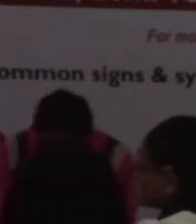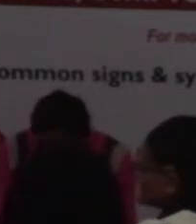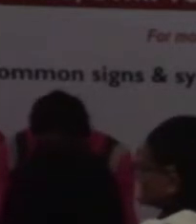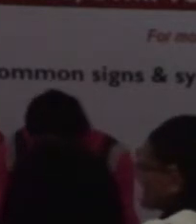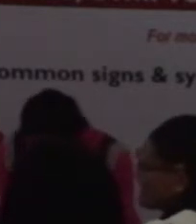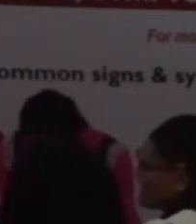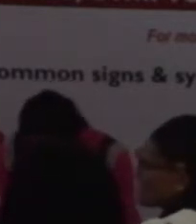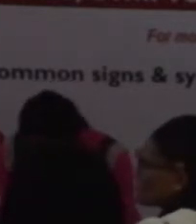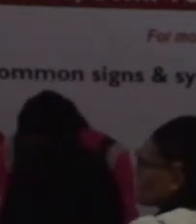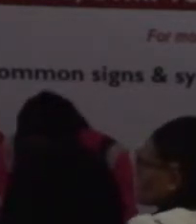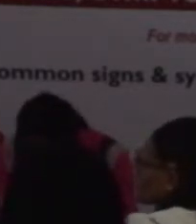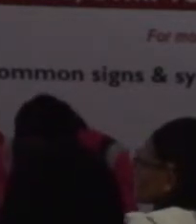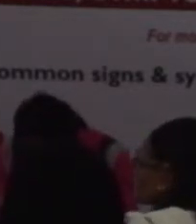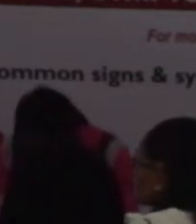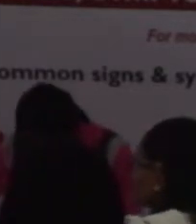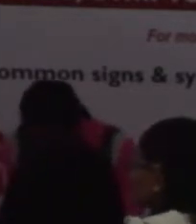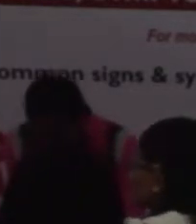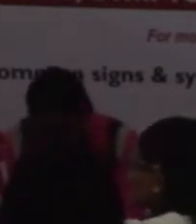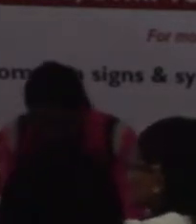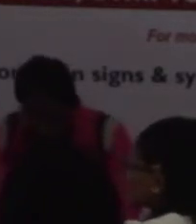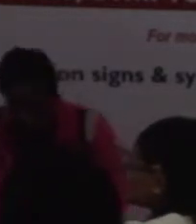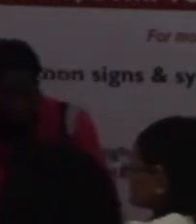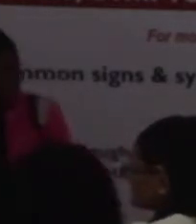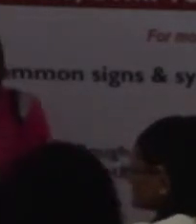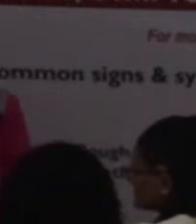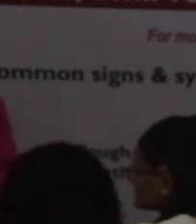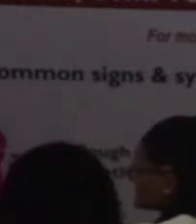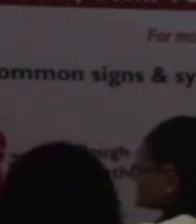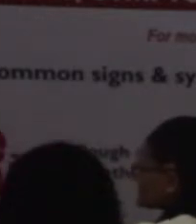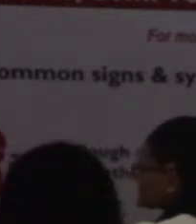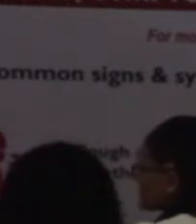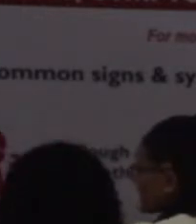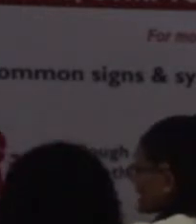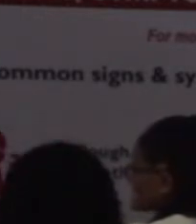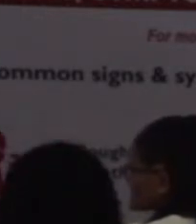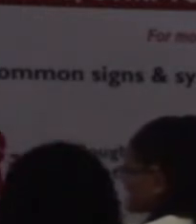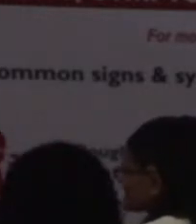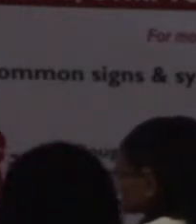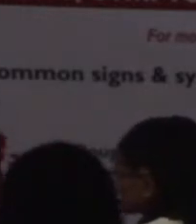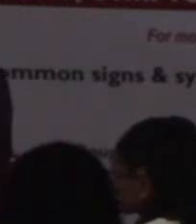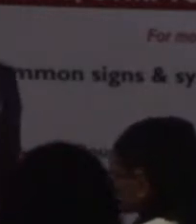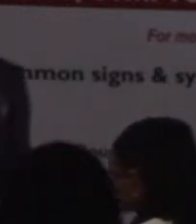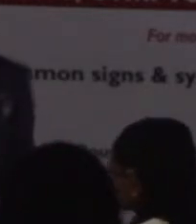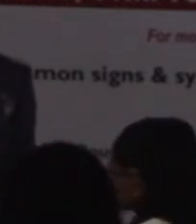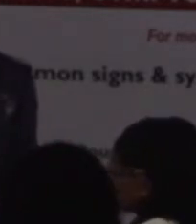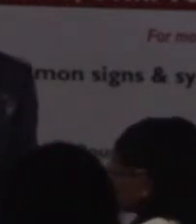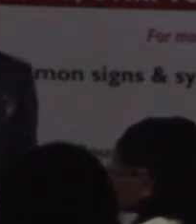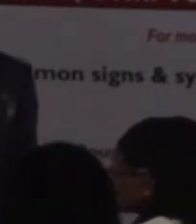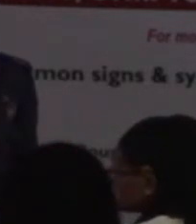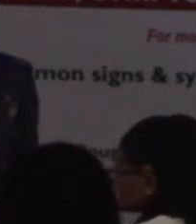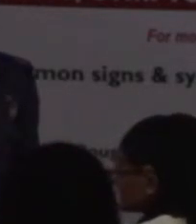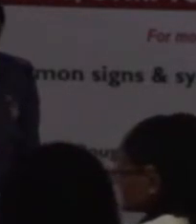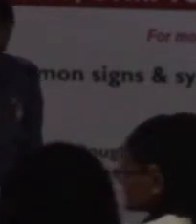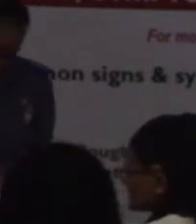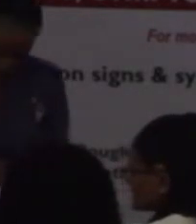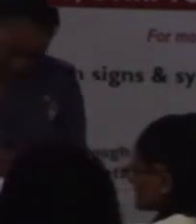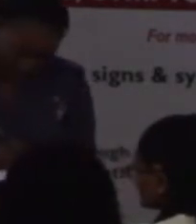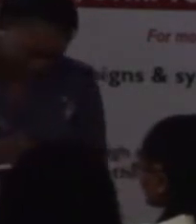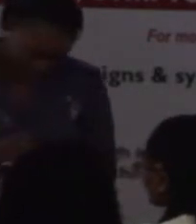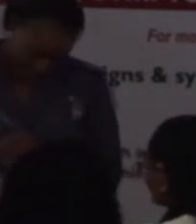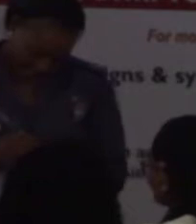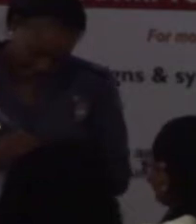is going on, always keeping social distancing, of course. They are also printing pamphlets in all different languages, just so everybody does